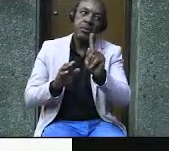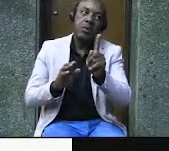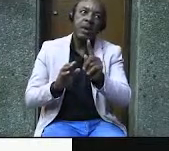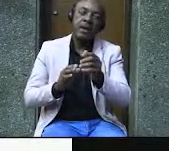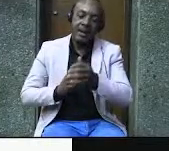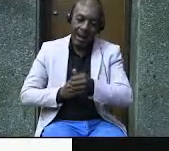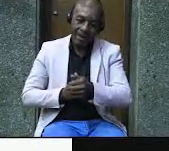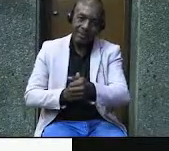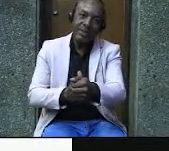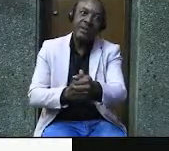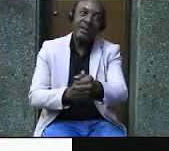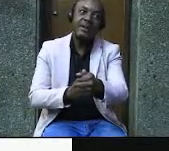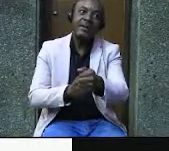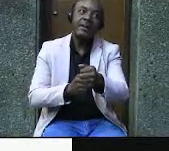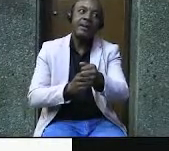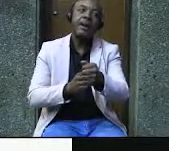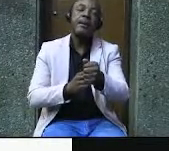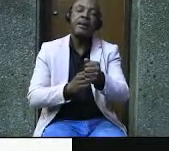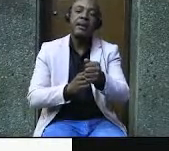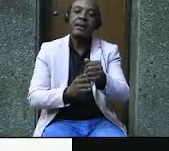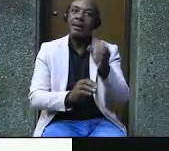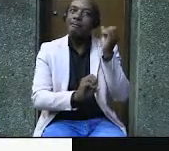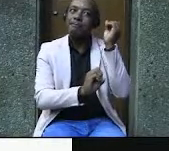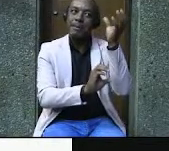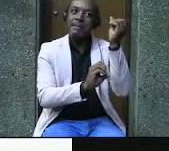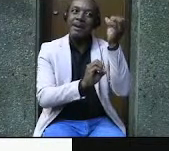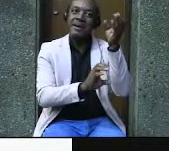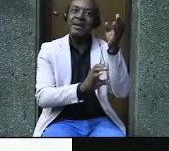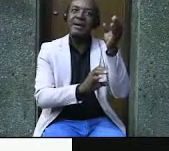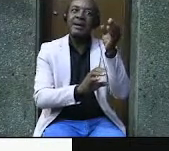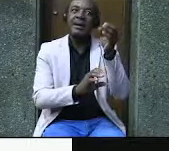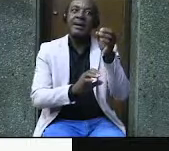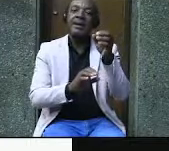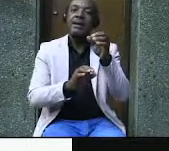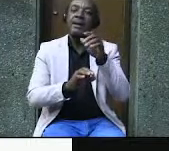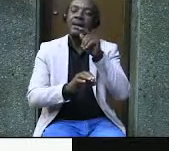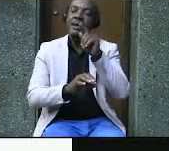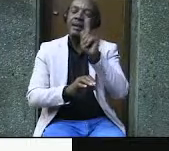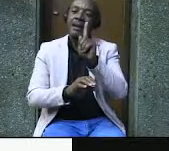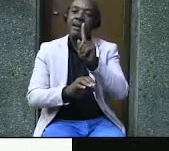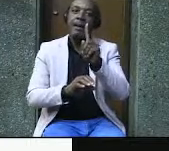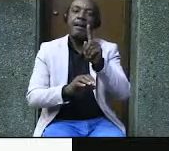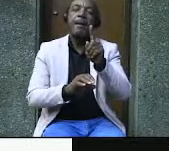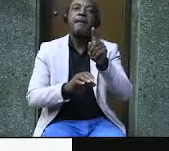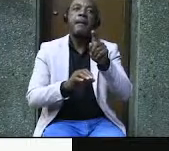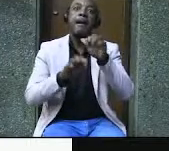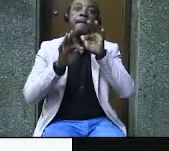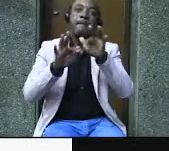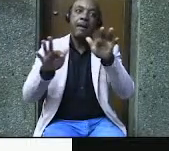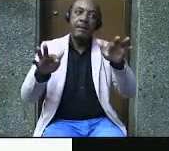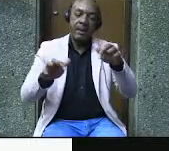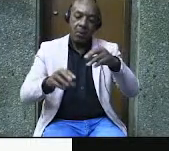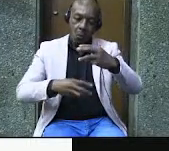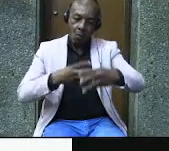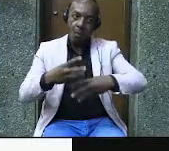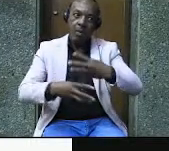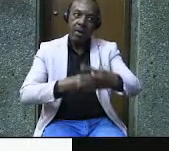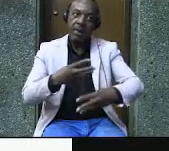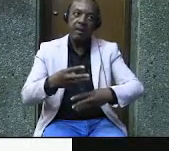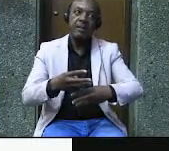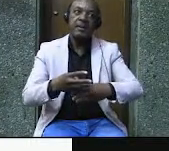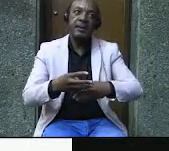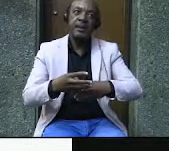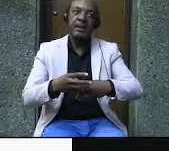As I've already indicated, the presentation will be very precise and to the point. It will not touch on